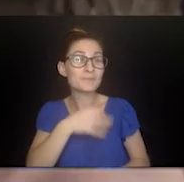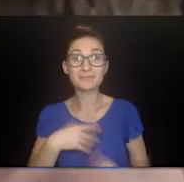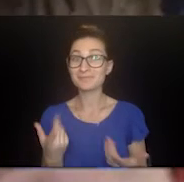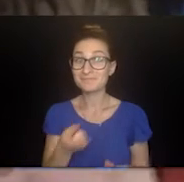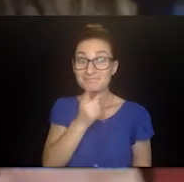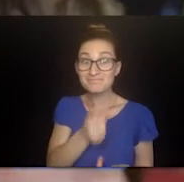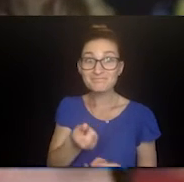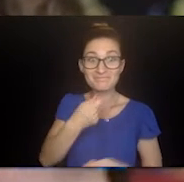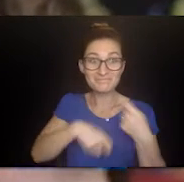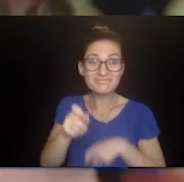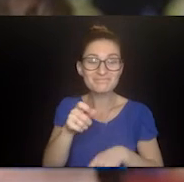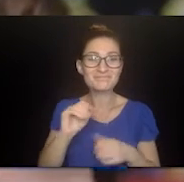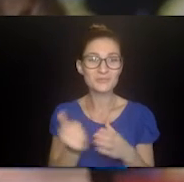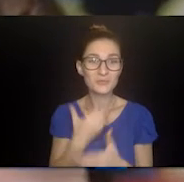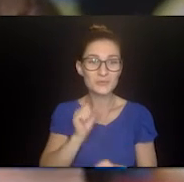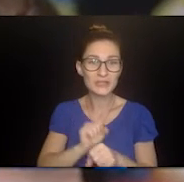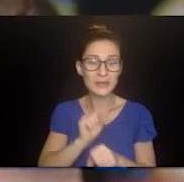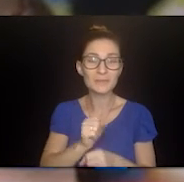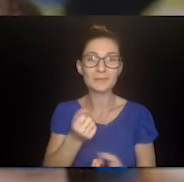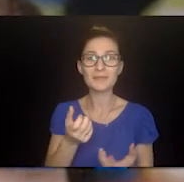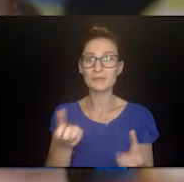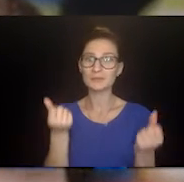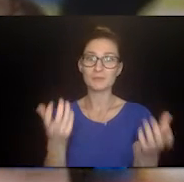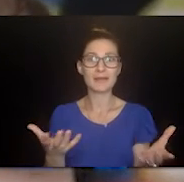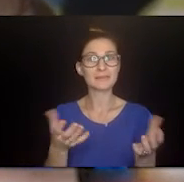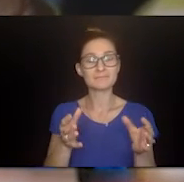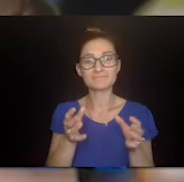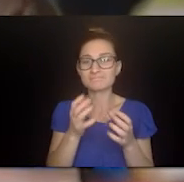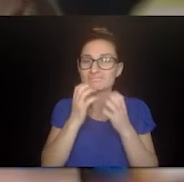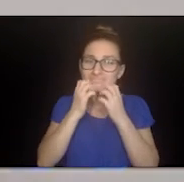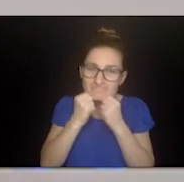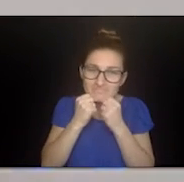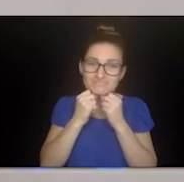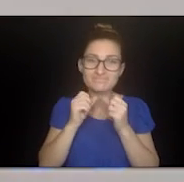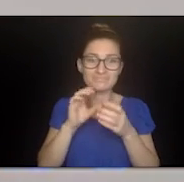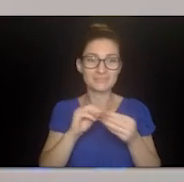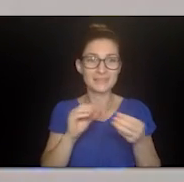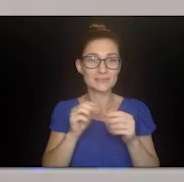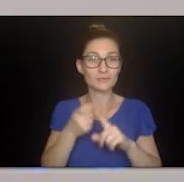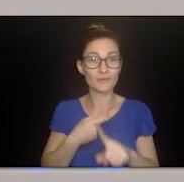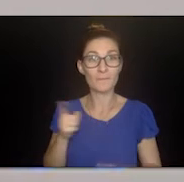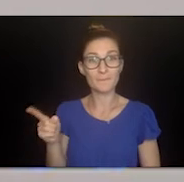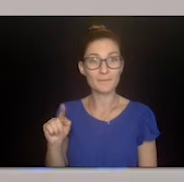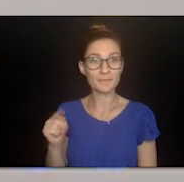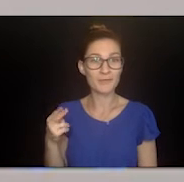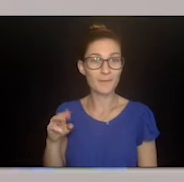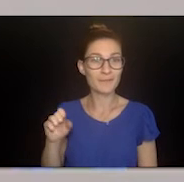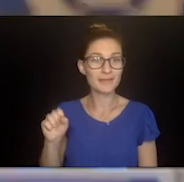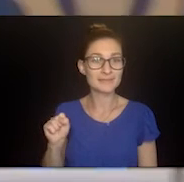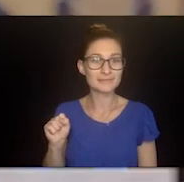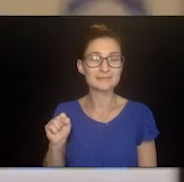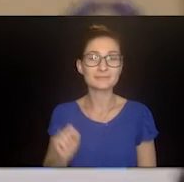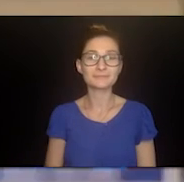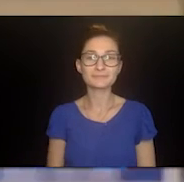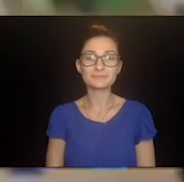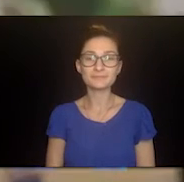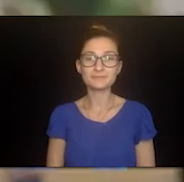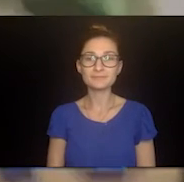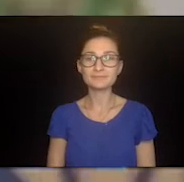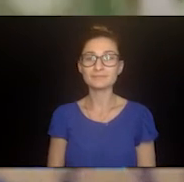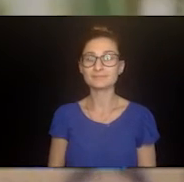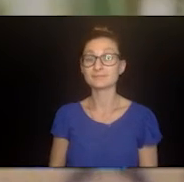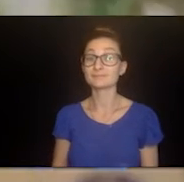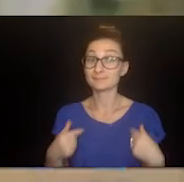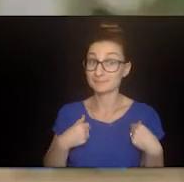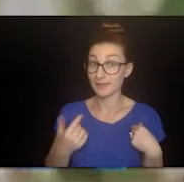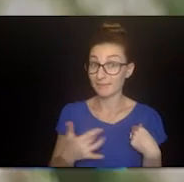So, yeah, there's a lot of valuable sort of messages that he conveys. I feel that this is